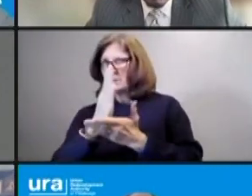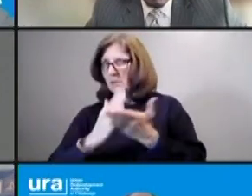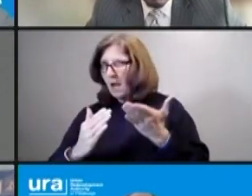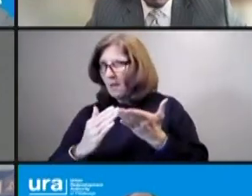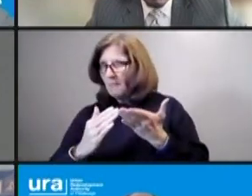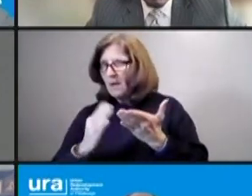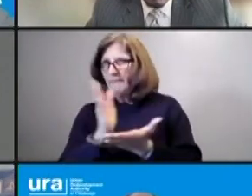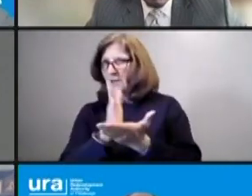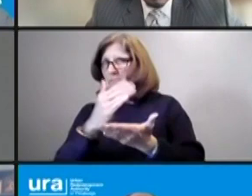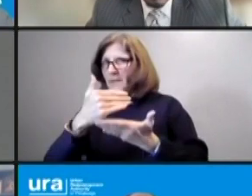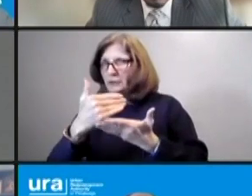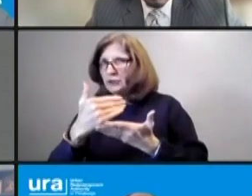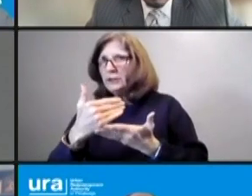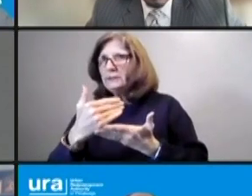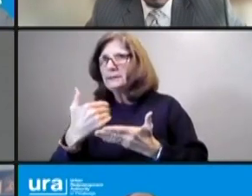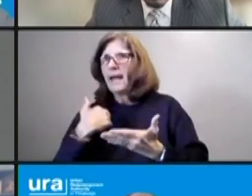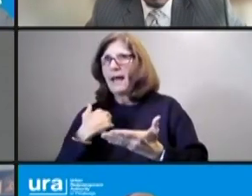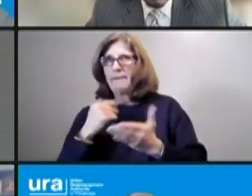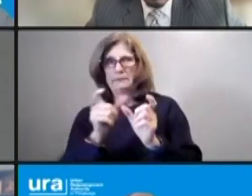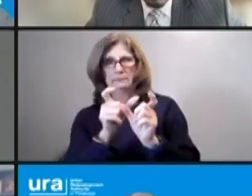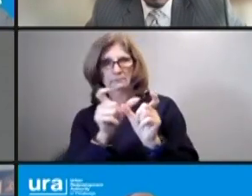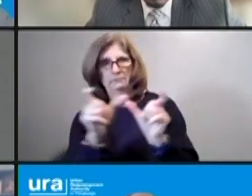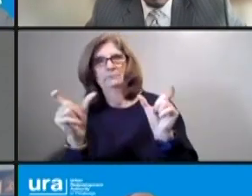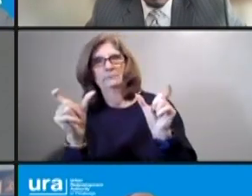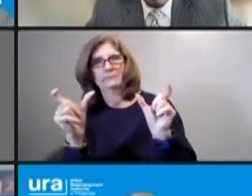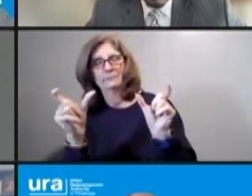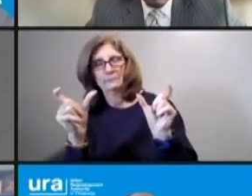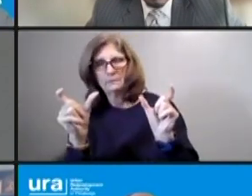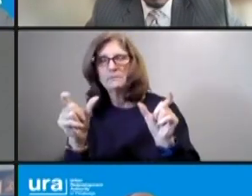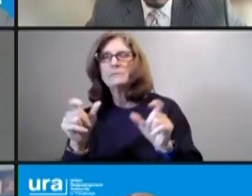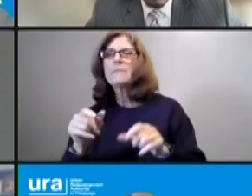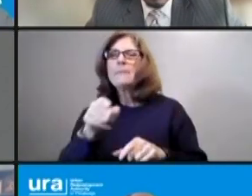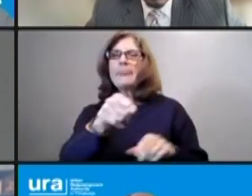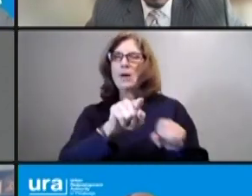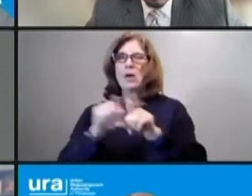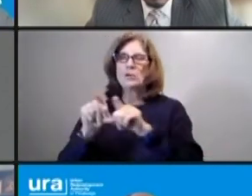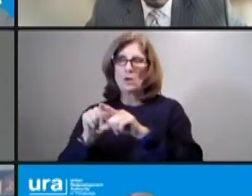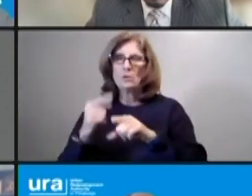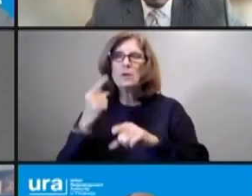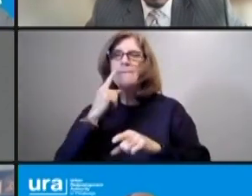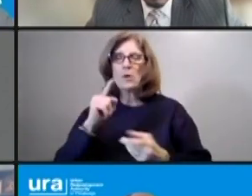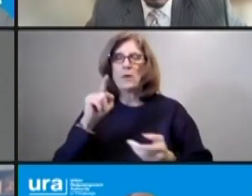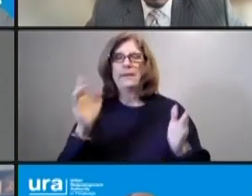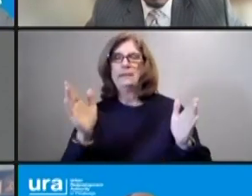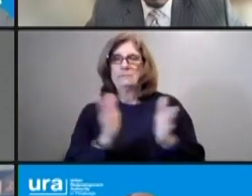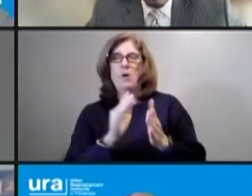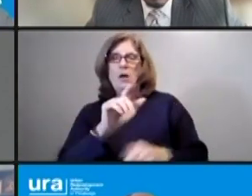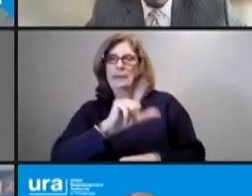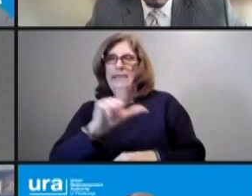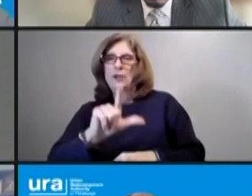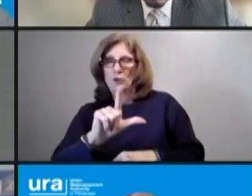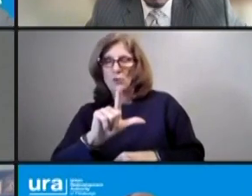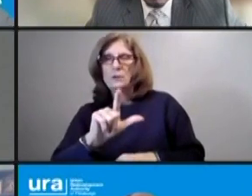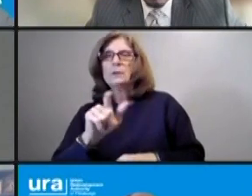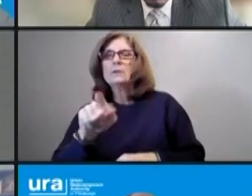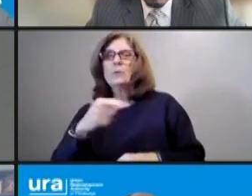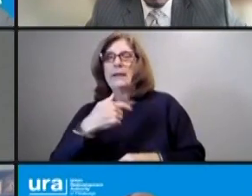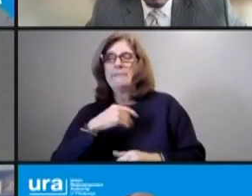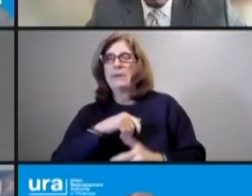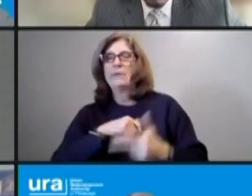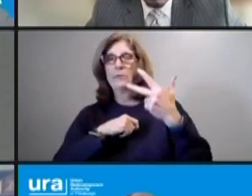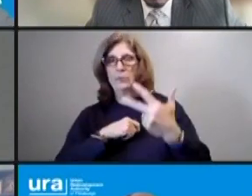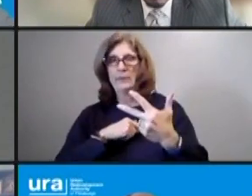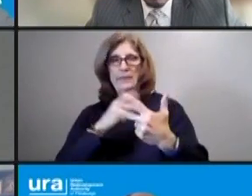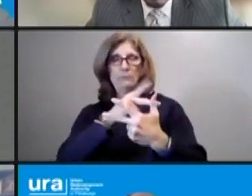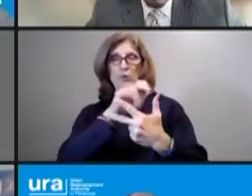whatsoever. And then I will note too that for the small landlord fund, we do have three other projects that are